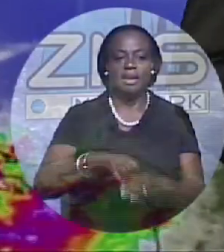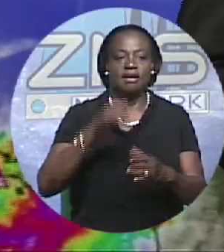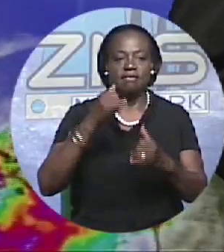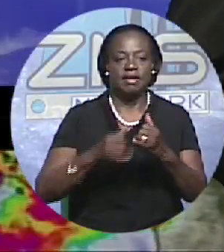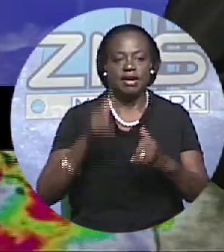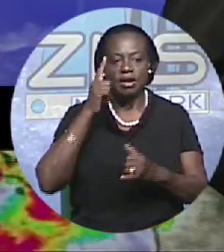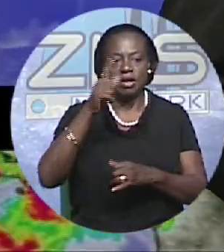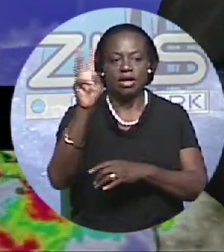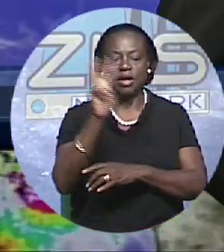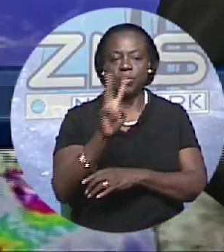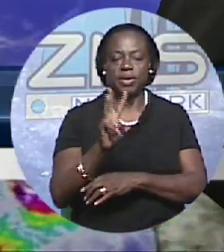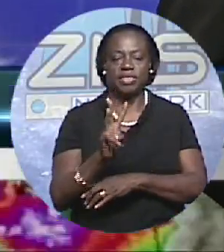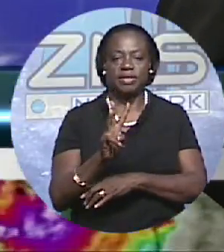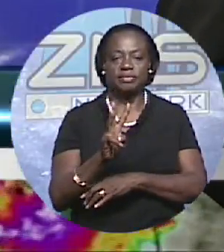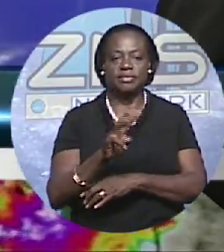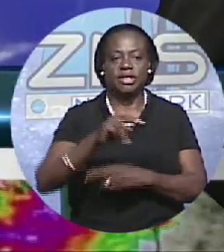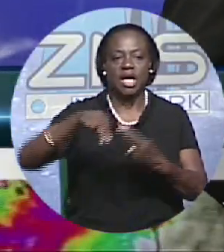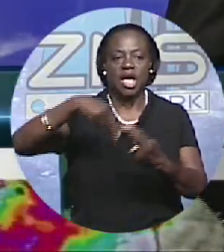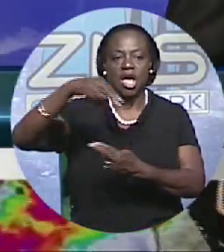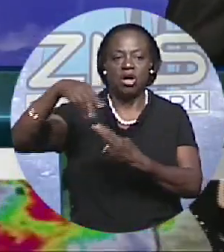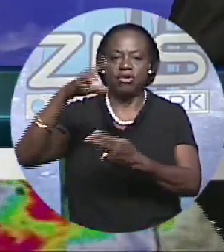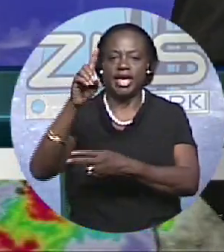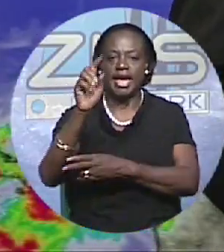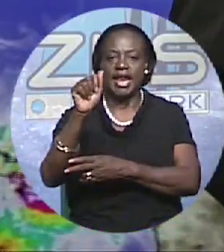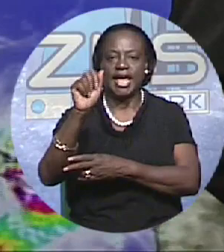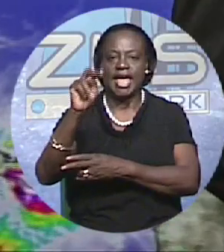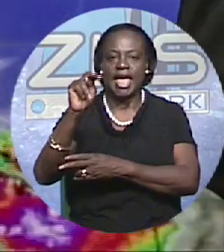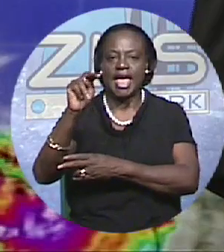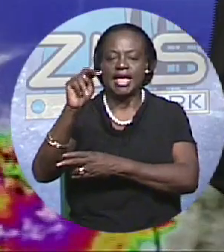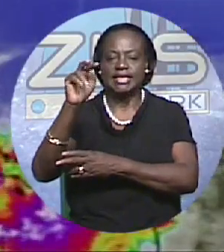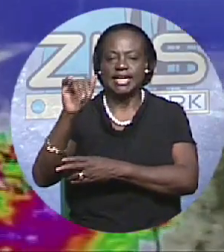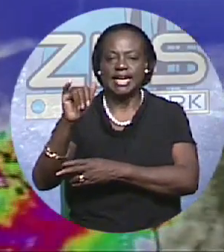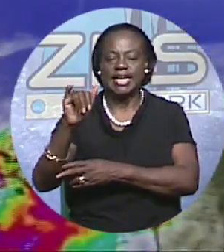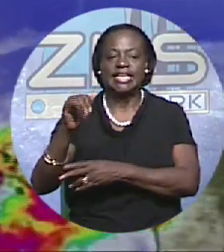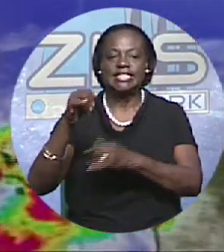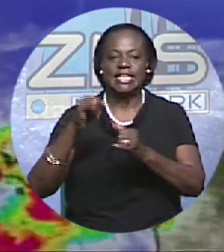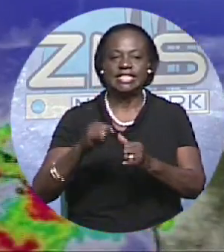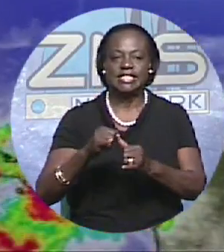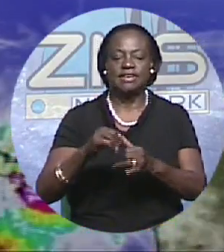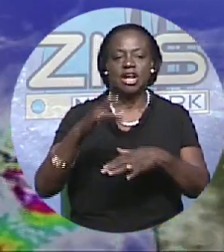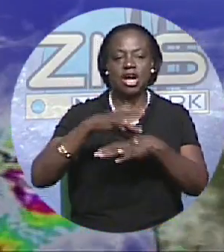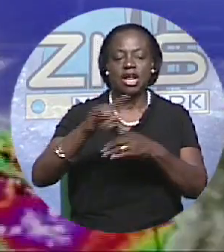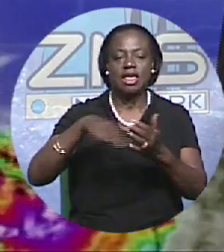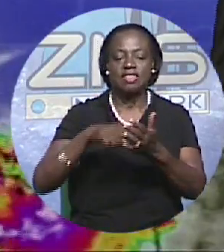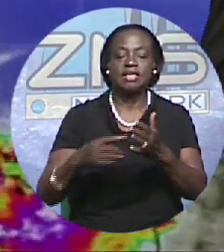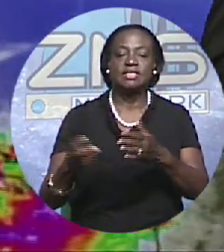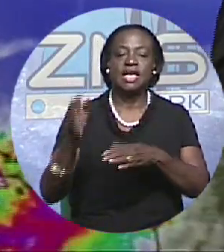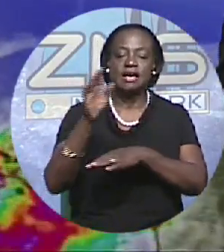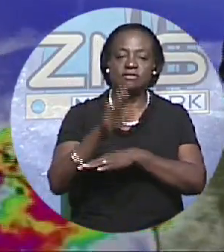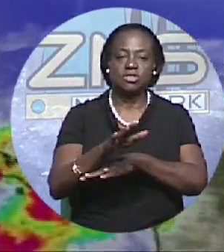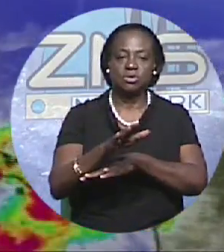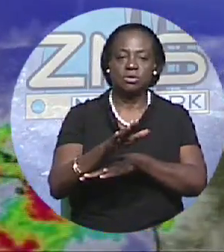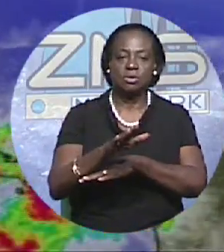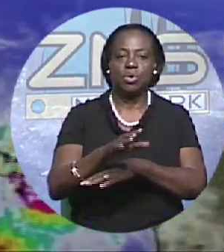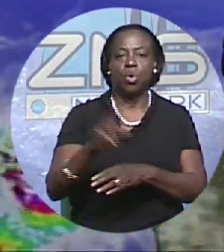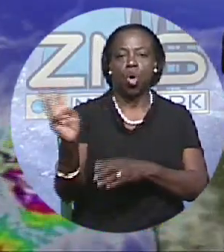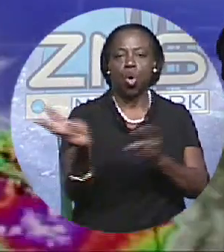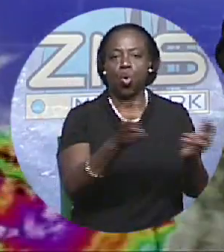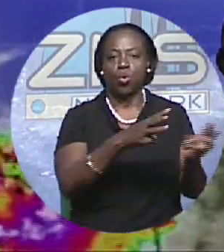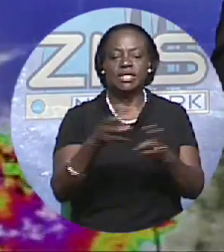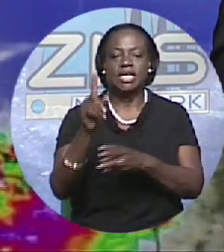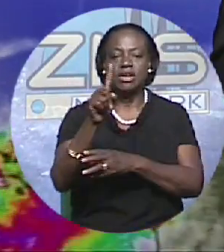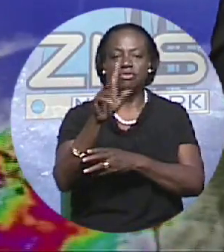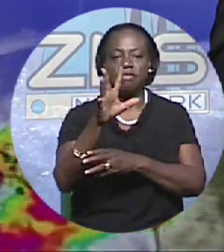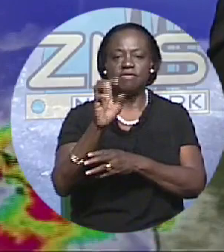In our final look at weather, Hurricane Danny intensified early this afternoon, now packing winds of 115 miles per hour, making